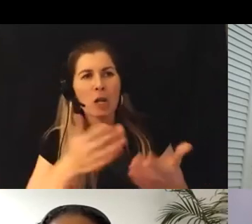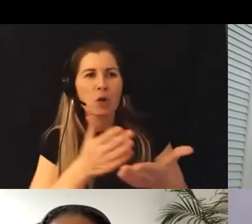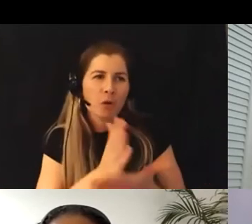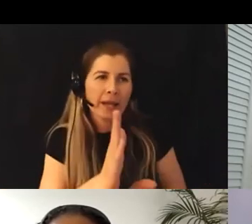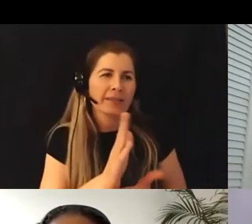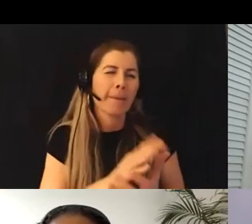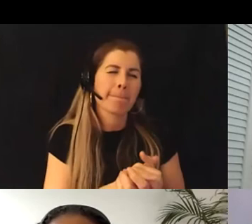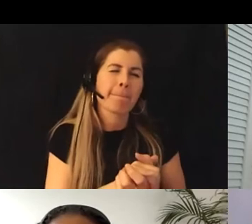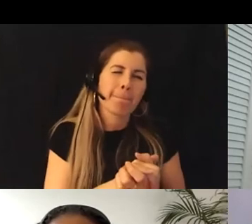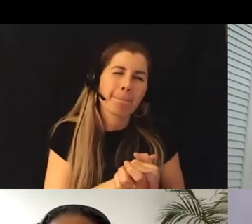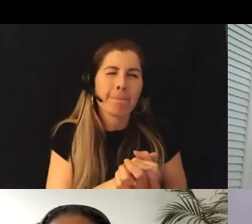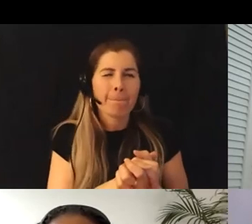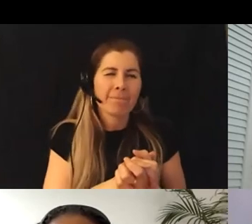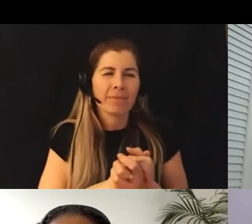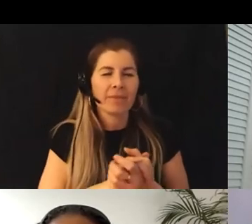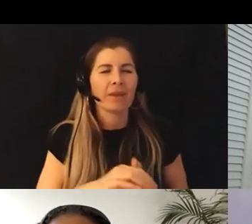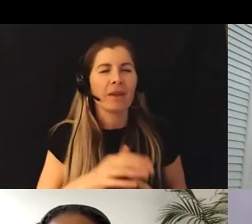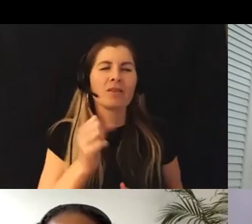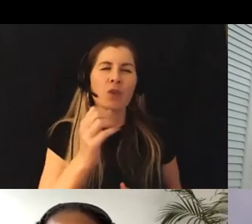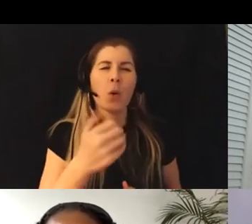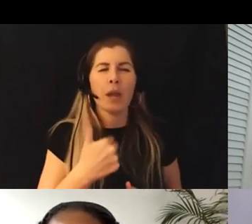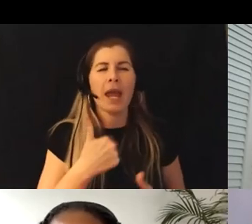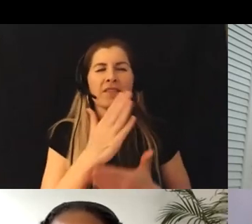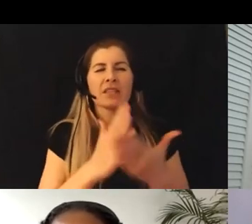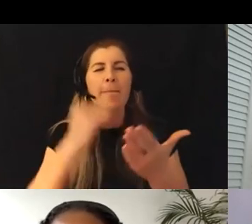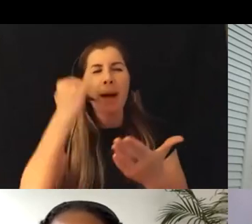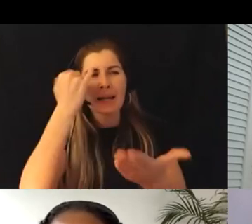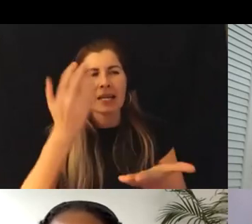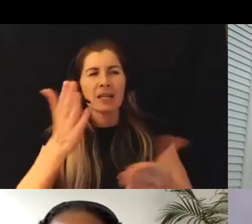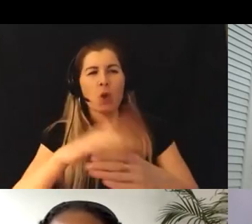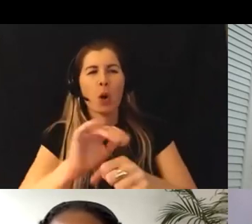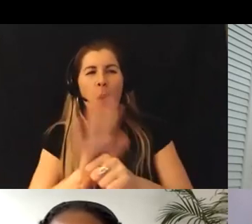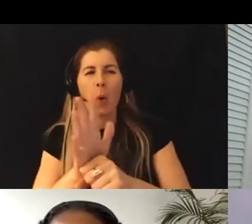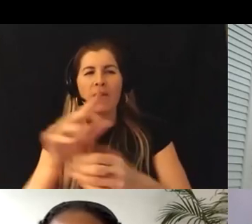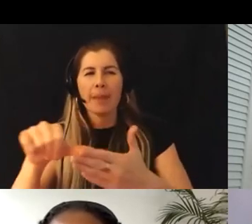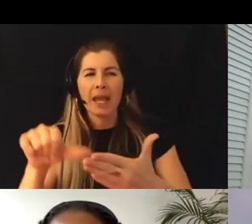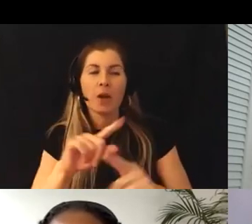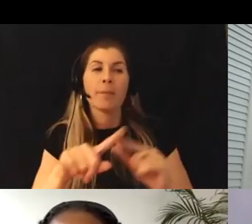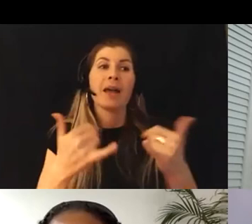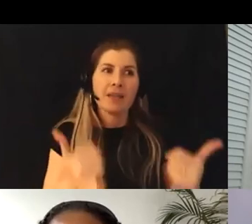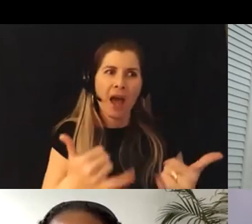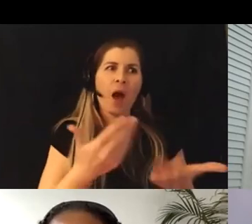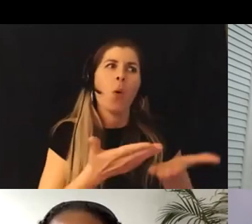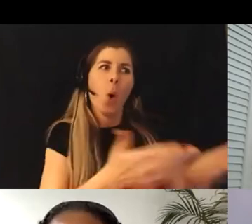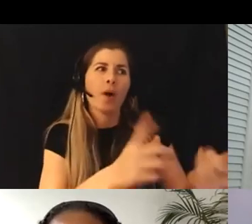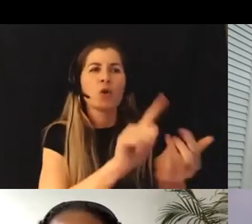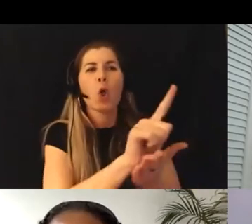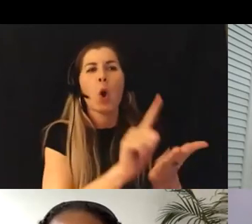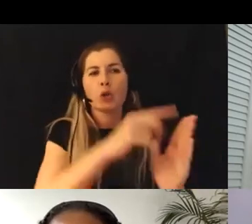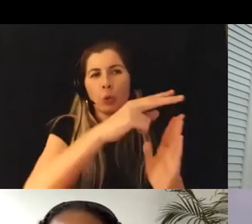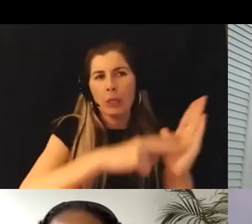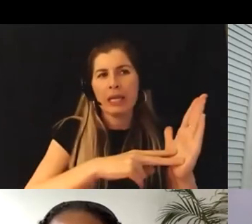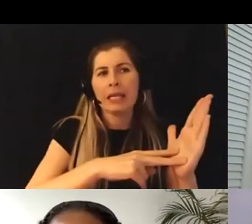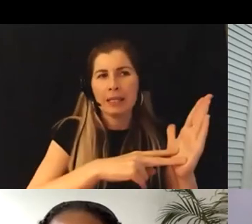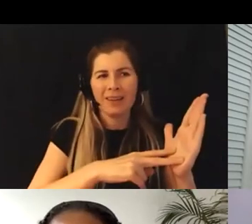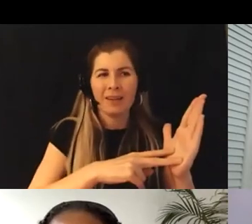have some, a little tips on that COVID page, but we're actually developing more that lawyers can look over, because it's very